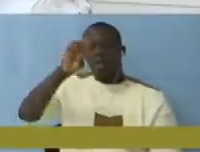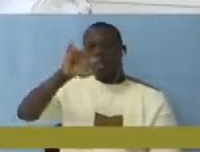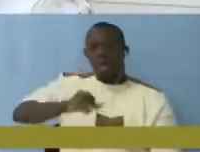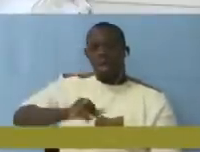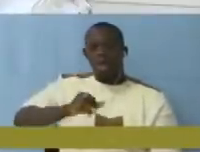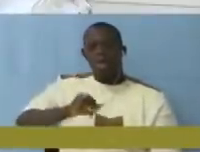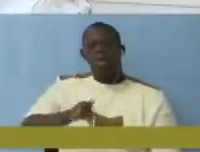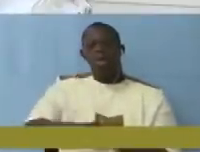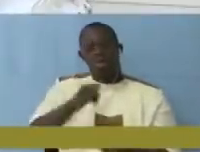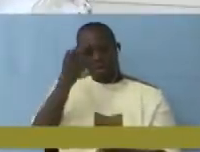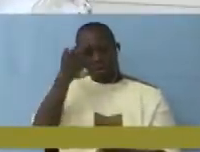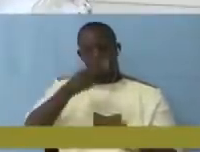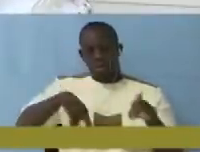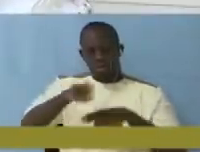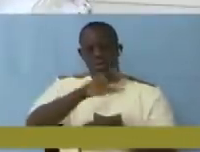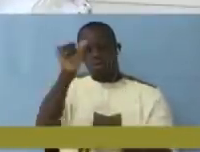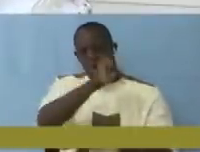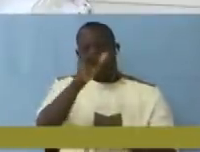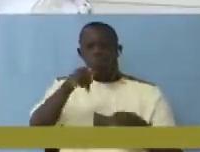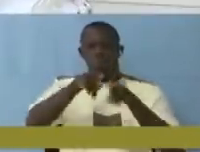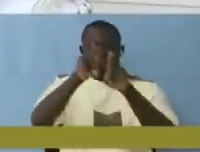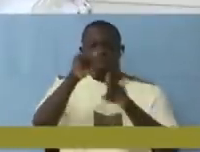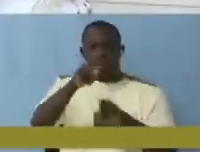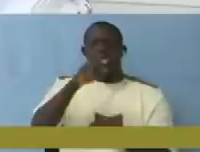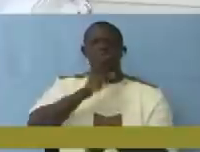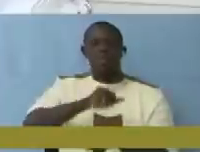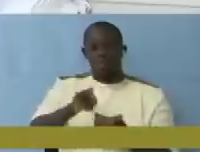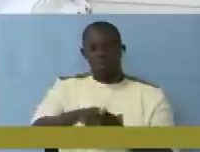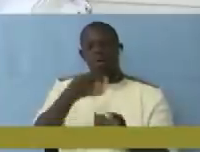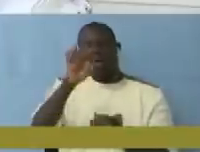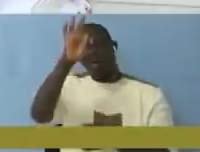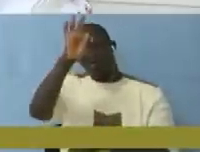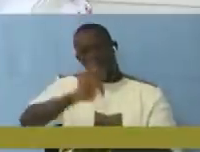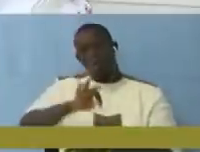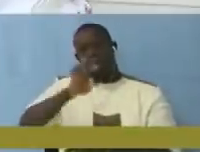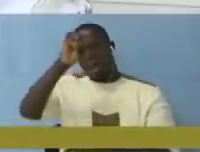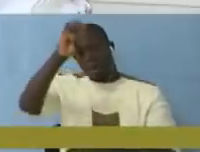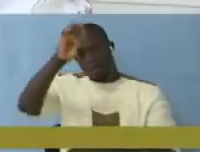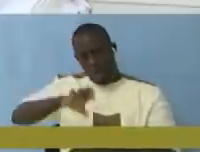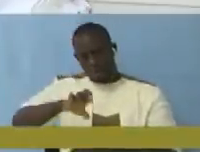came back with this one because we spent 2 months there. We went with February, March. We came.